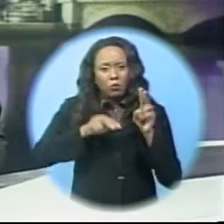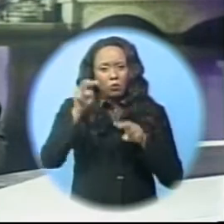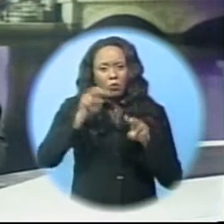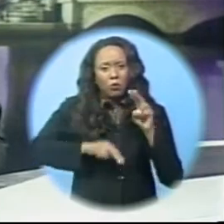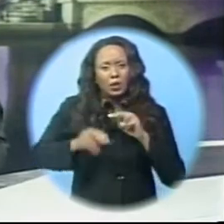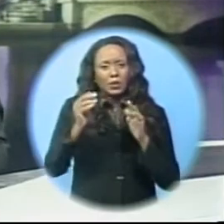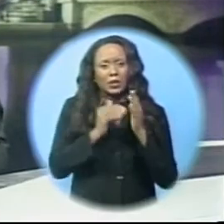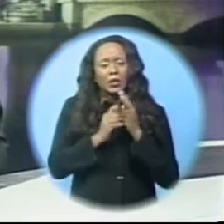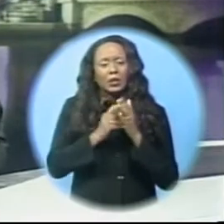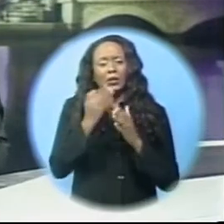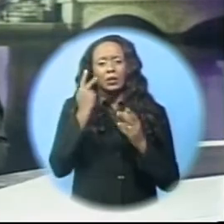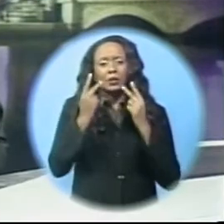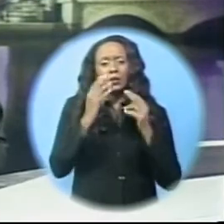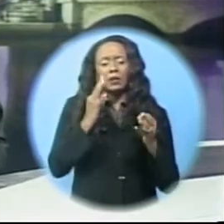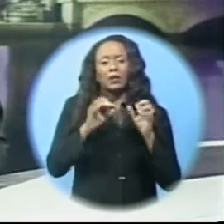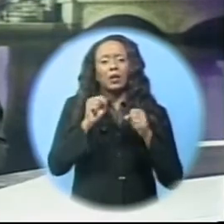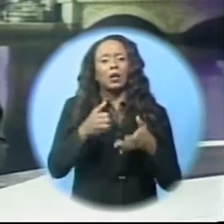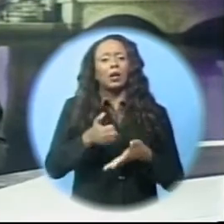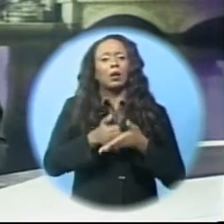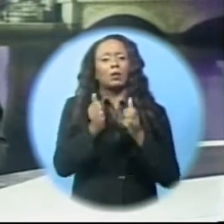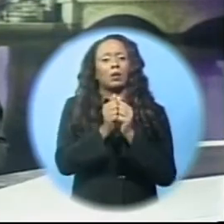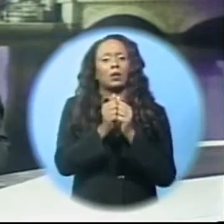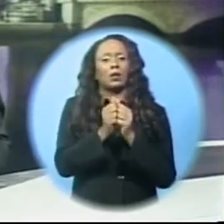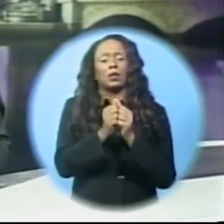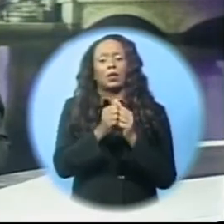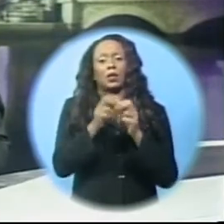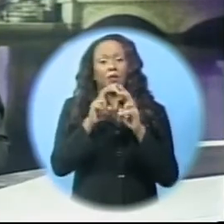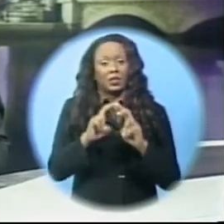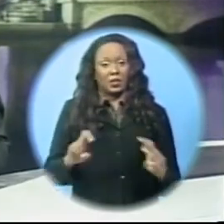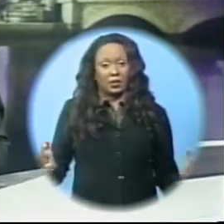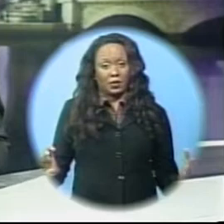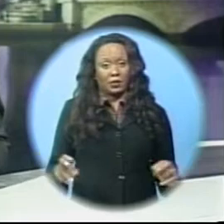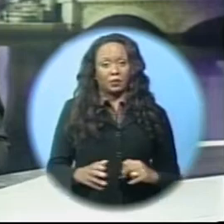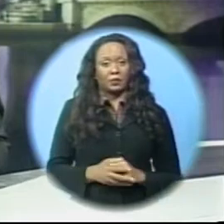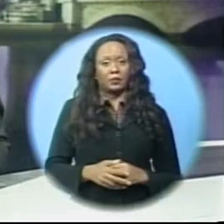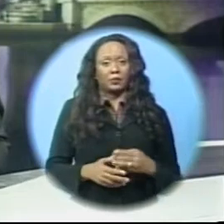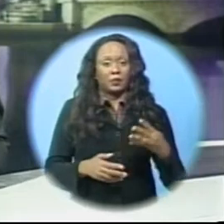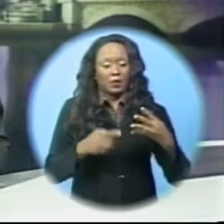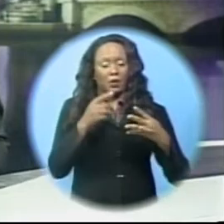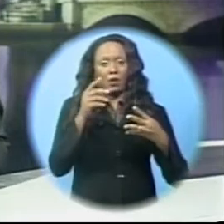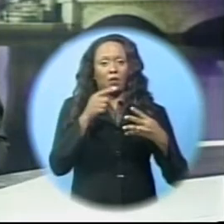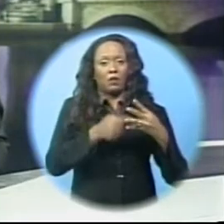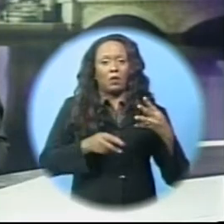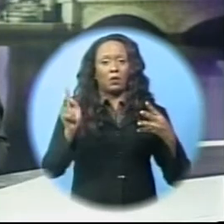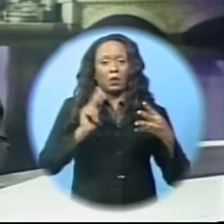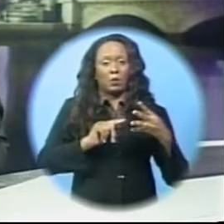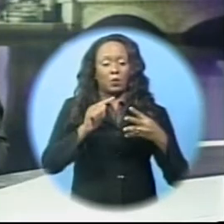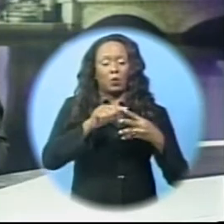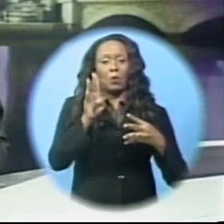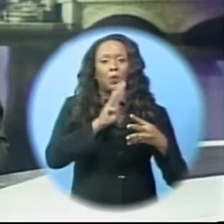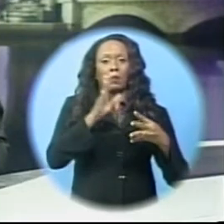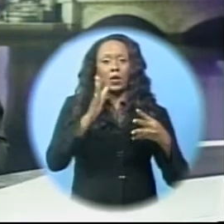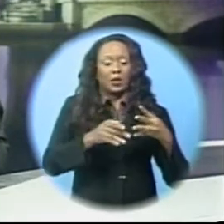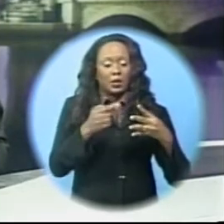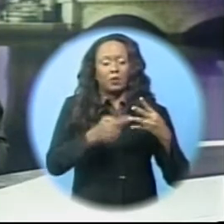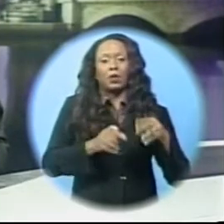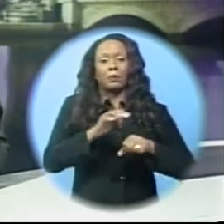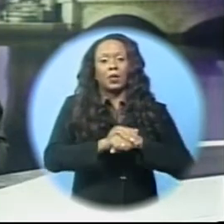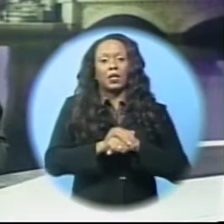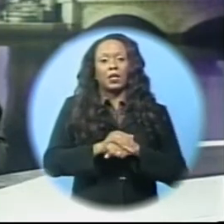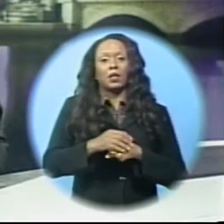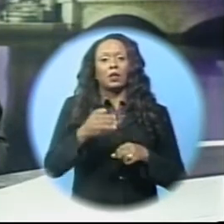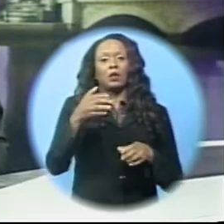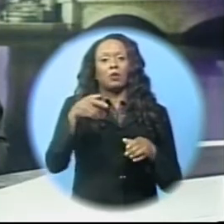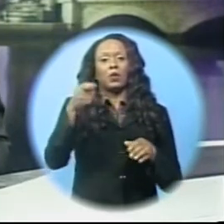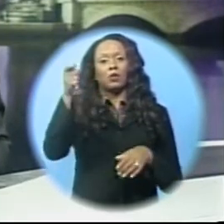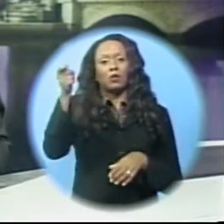ongoing investigations. A Barbadian and 3 British nationals charged in connection with credit card fraud have been remanded to the